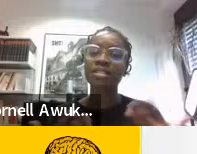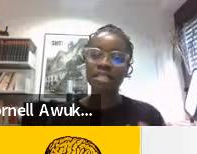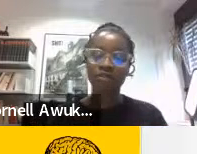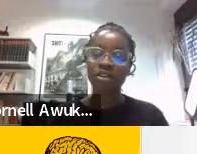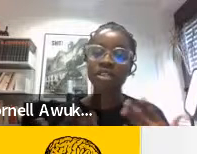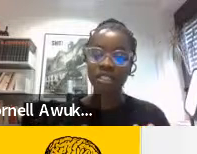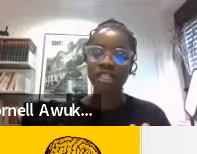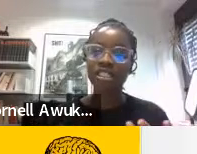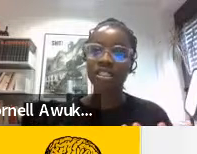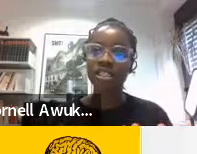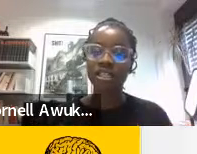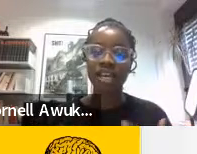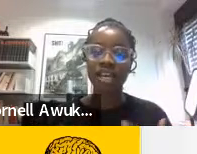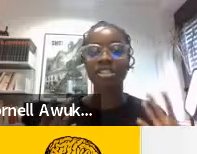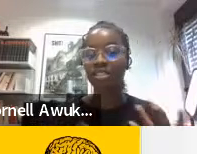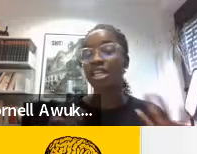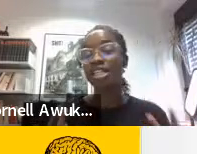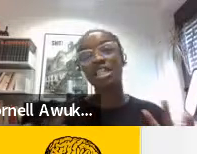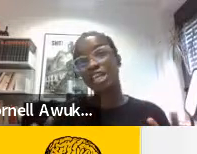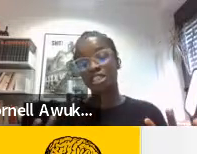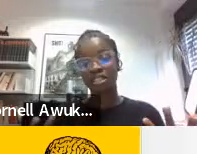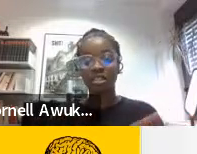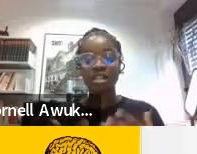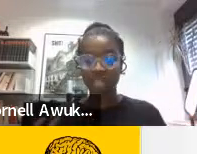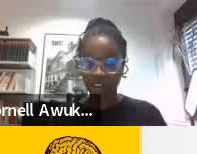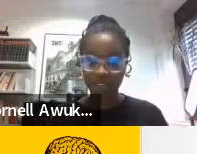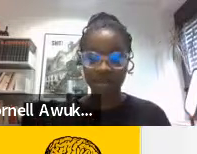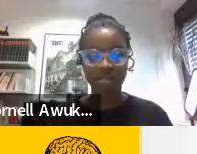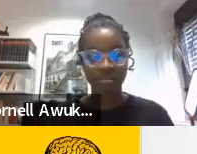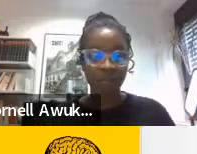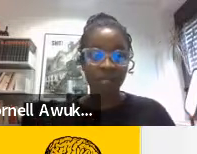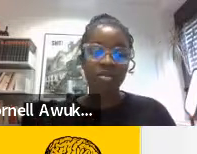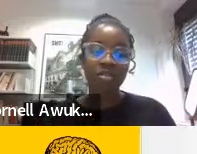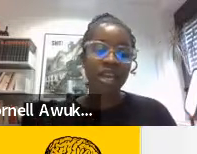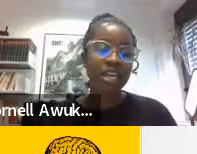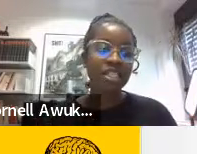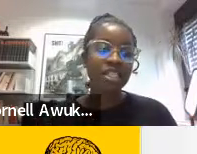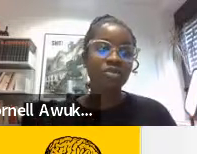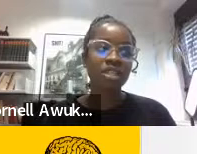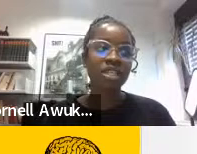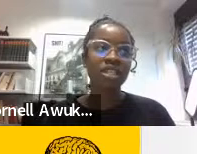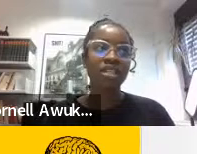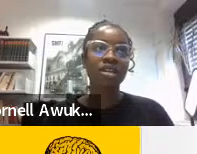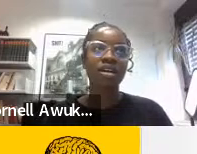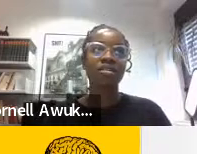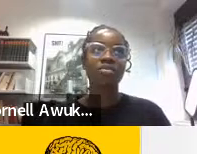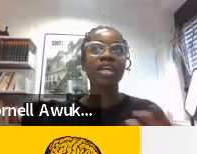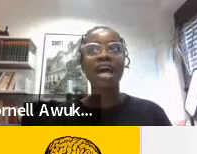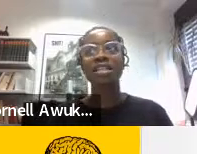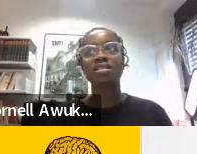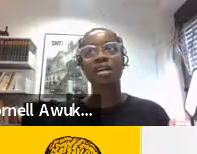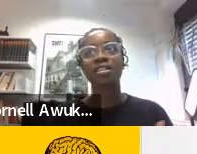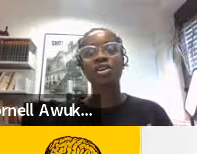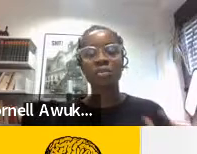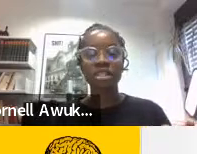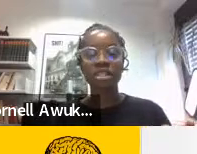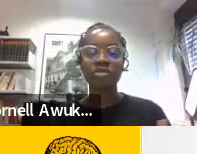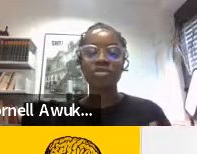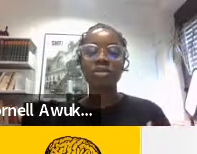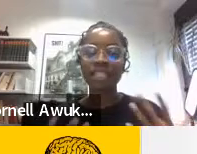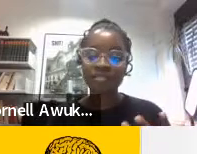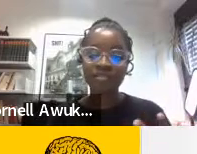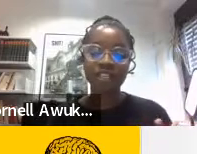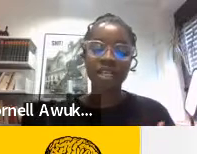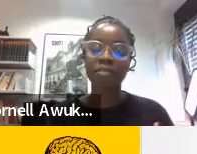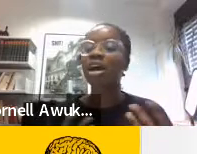promoting scientific research and education in Africa, right? And we as a community,